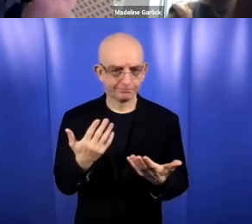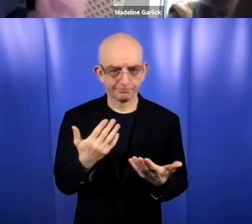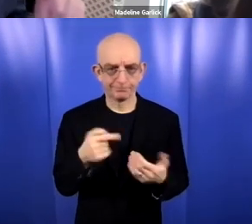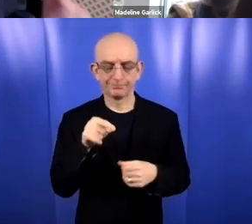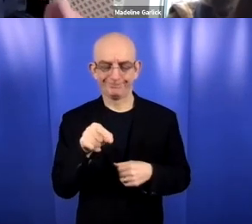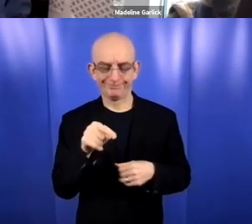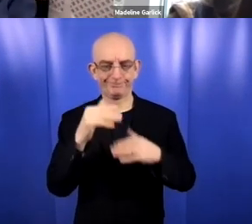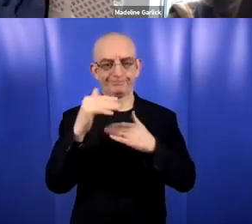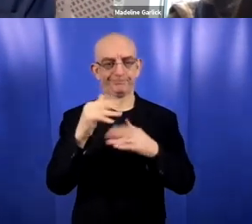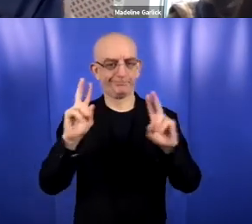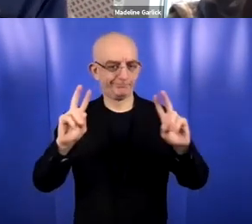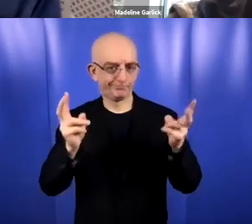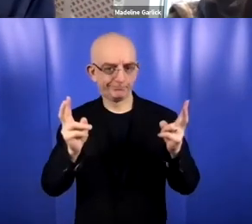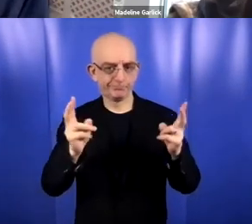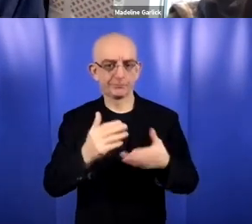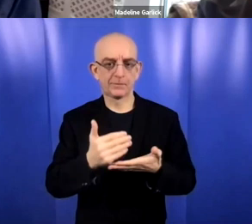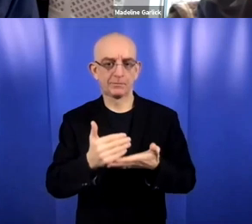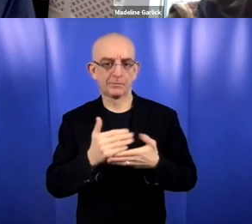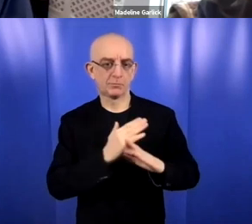I wanted to ask, and this is something that